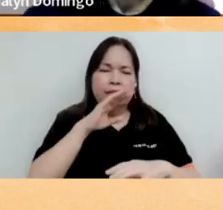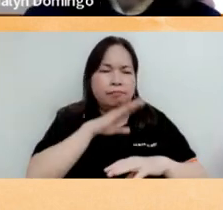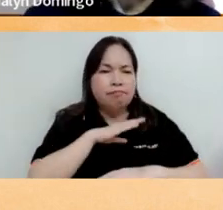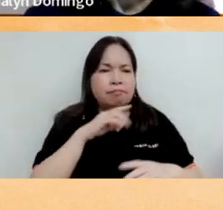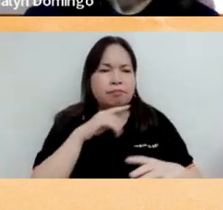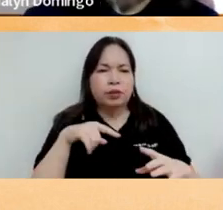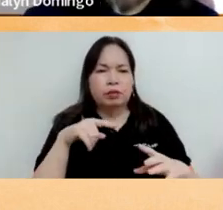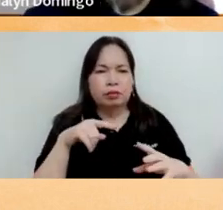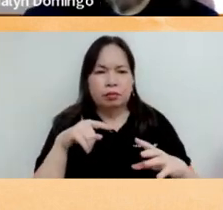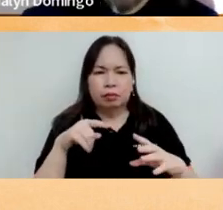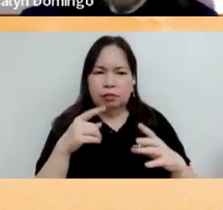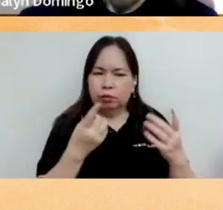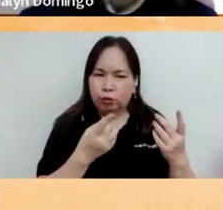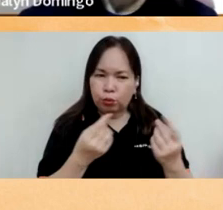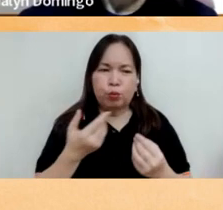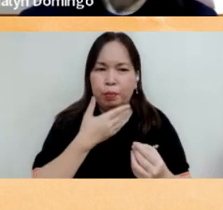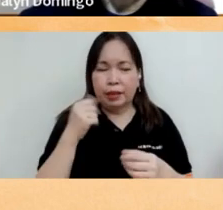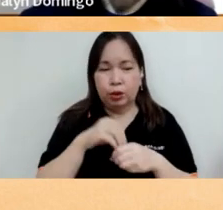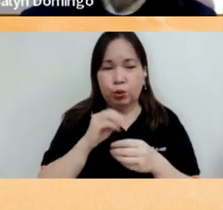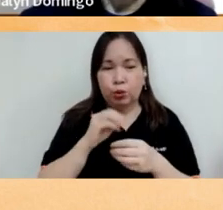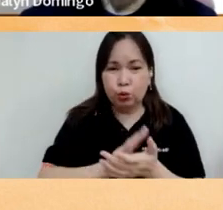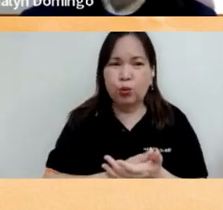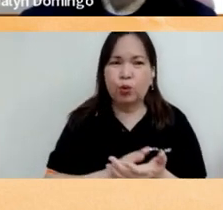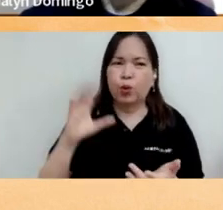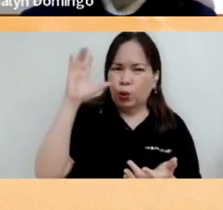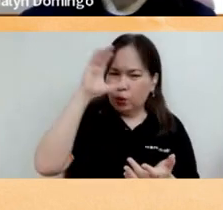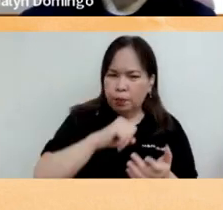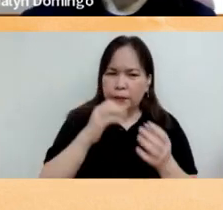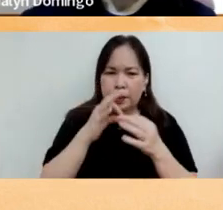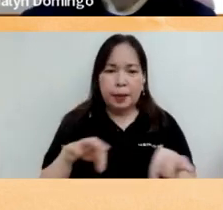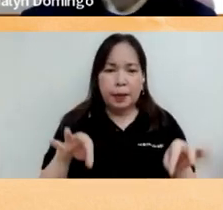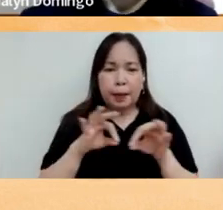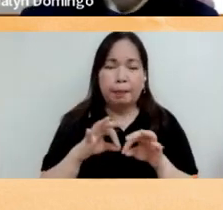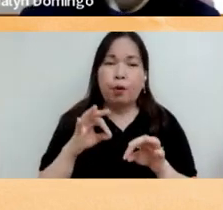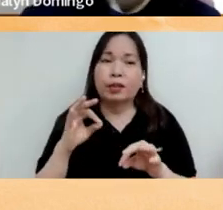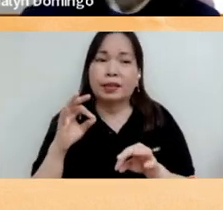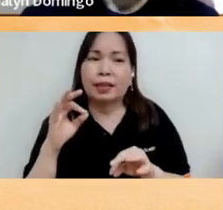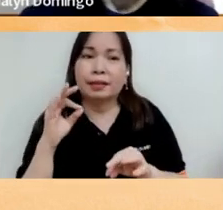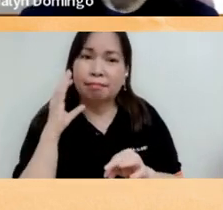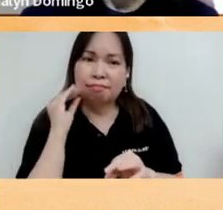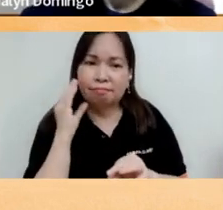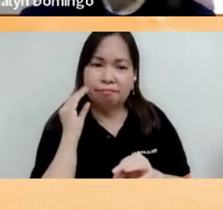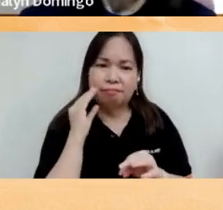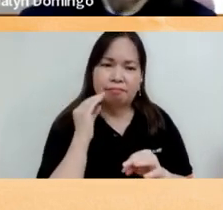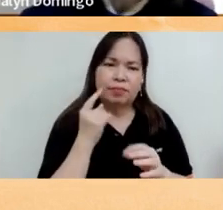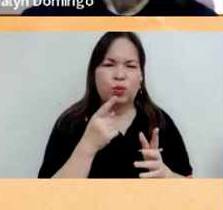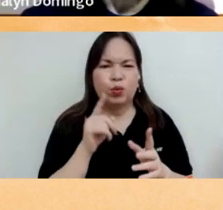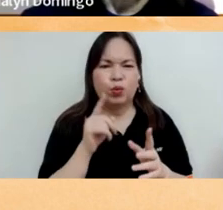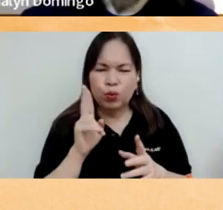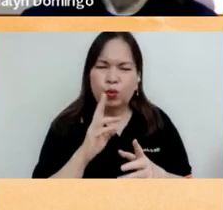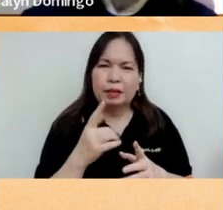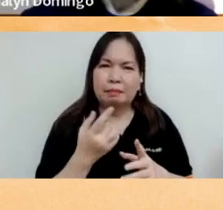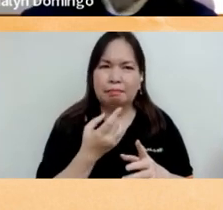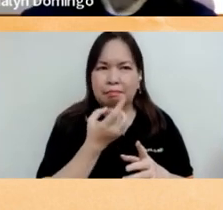important social experiences, and also to engage in substance abuse. So, left untreated,